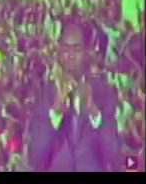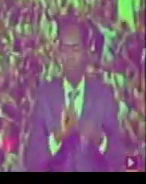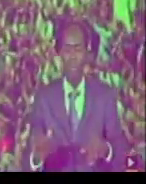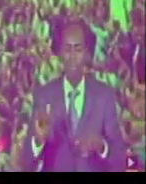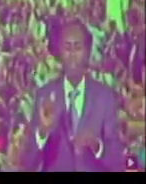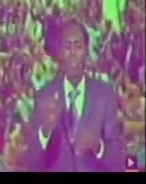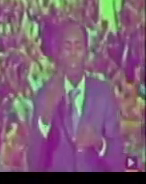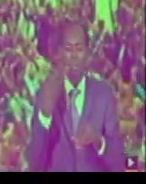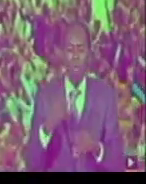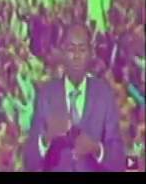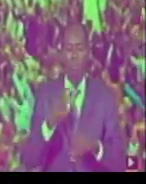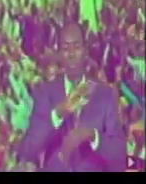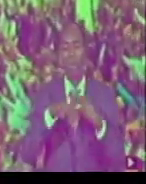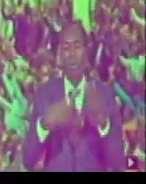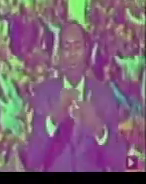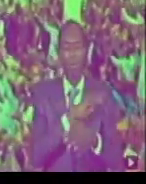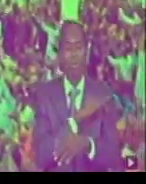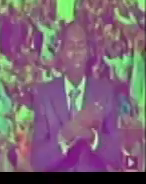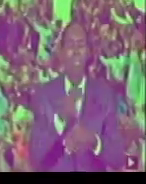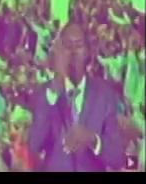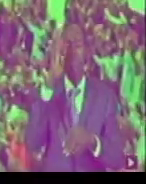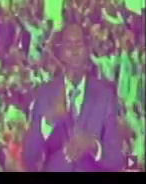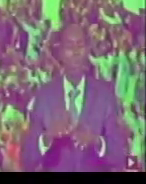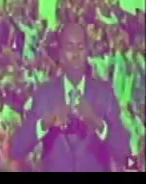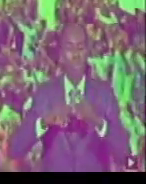the blessings of the Almighty God